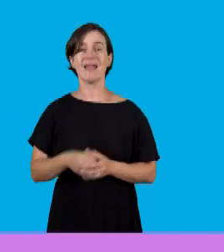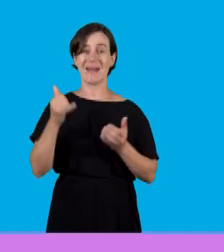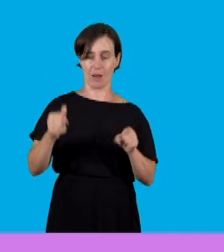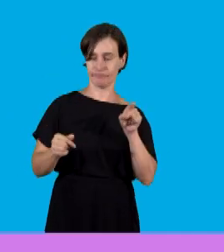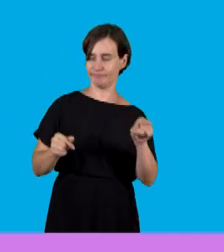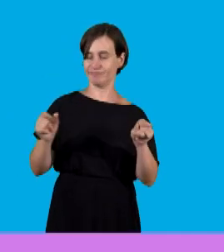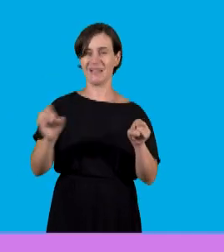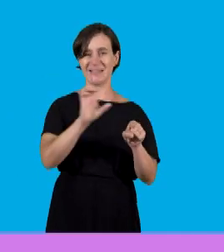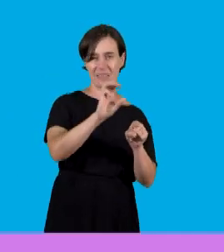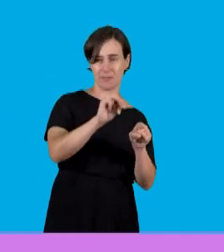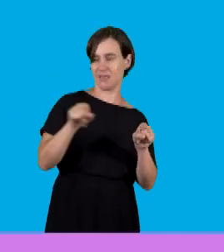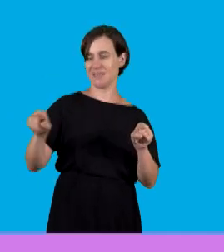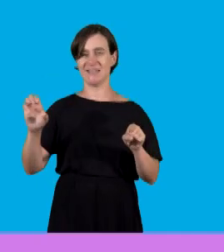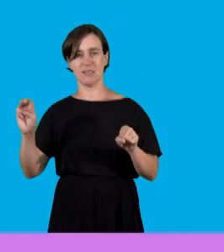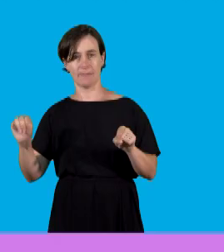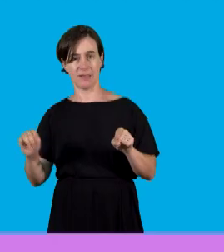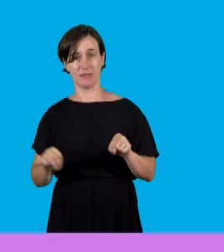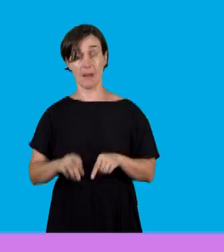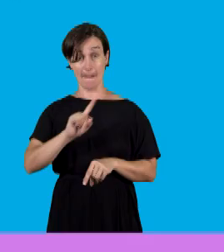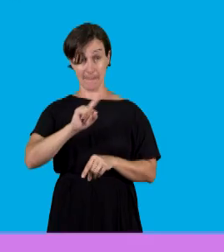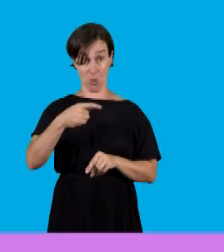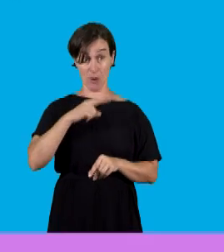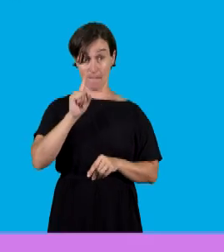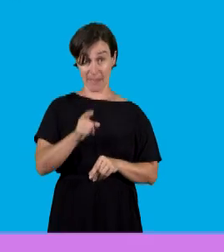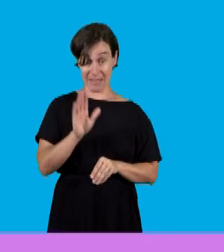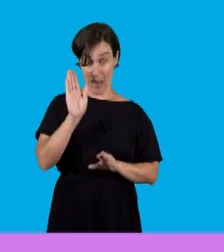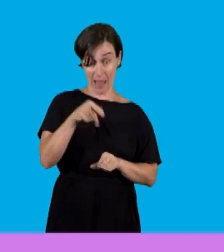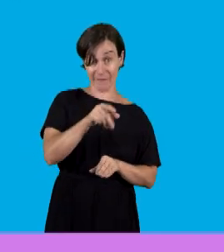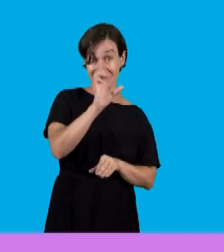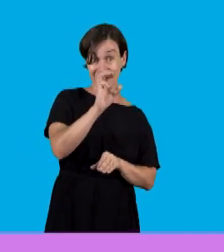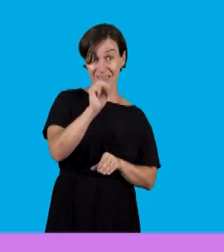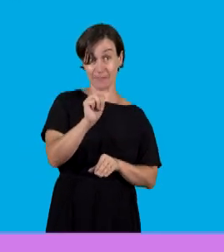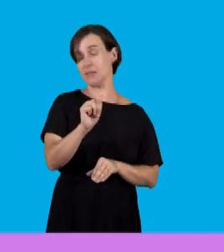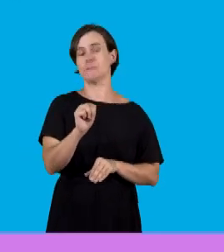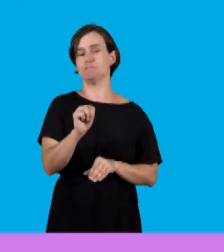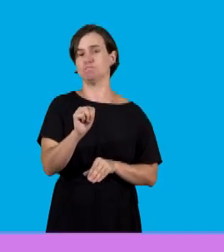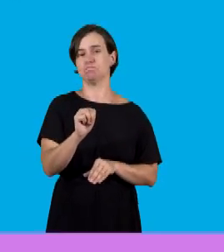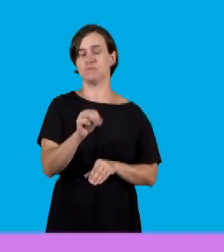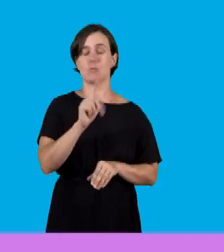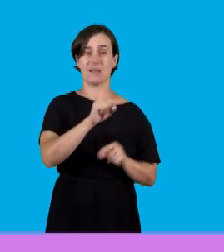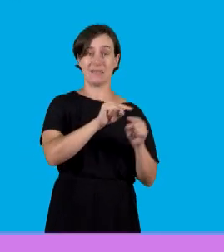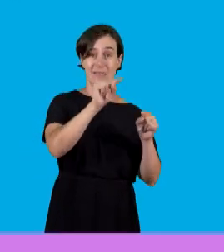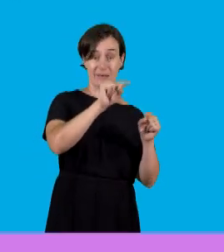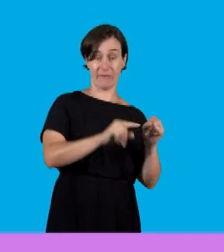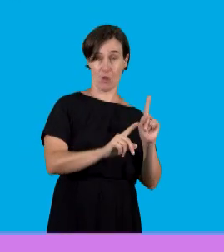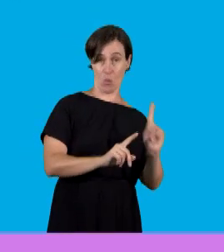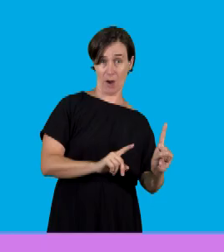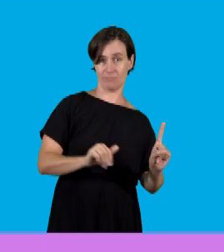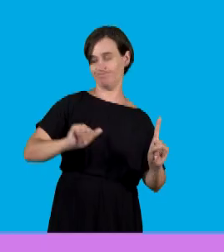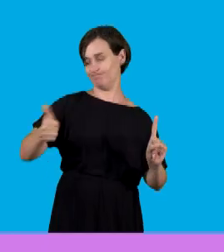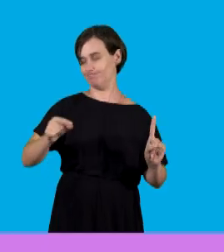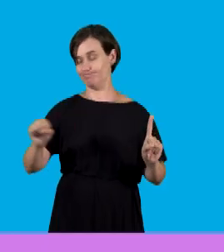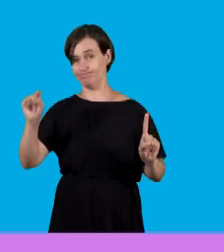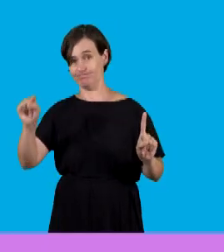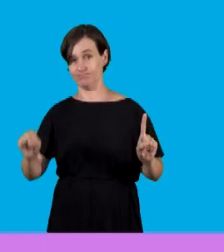centimeters. Now our units are the same, but remember a scale does not have units at the end. So we divide both sides by 1 centimeter. So we divide by